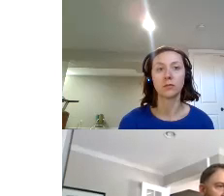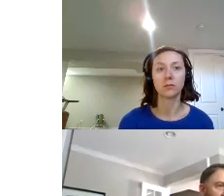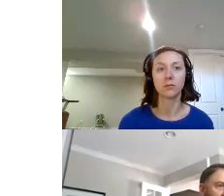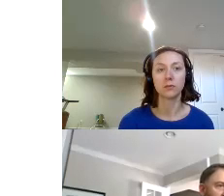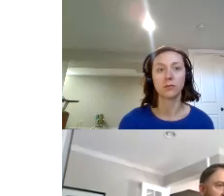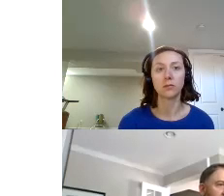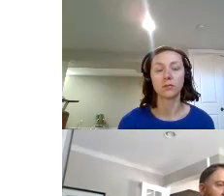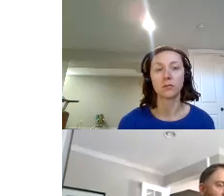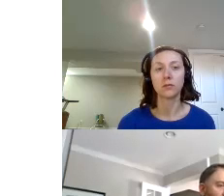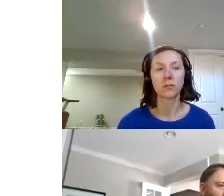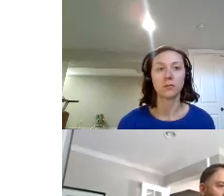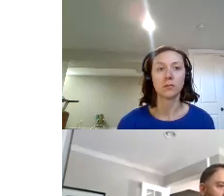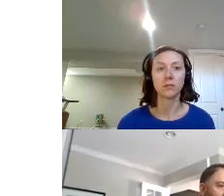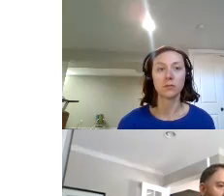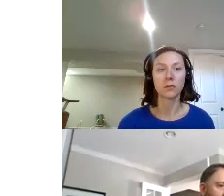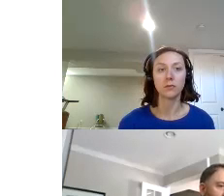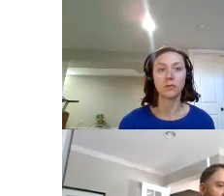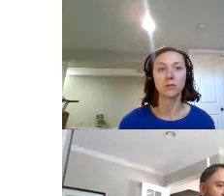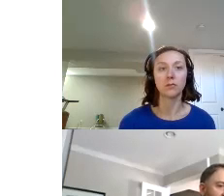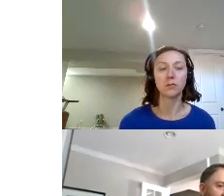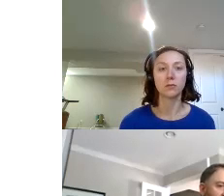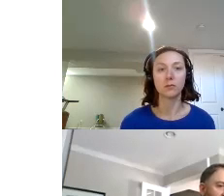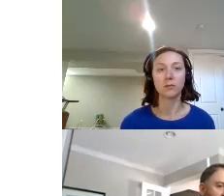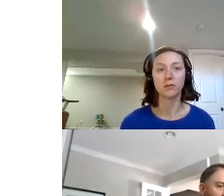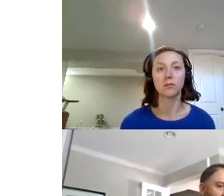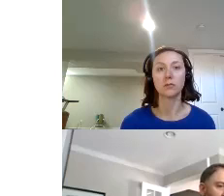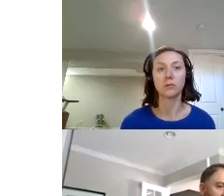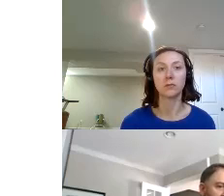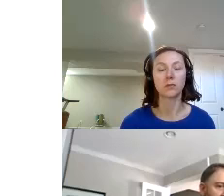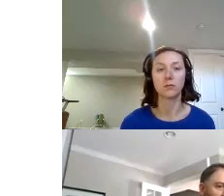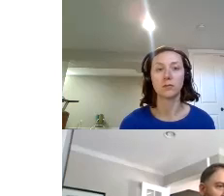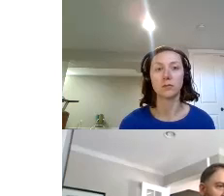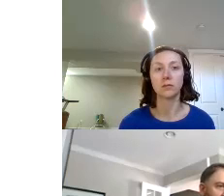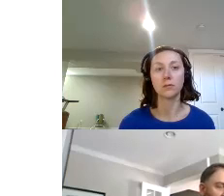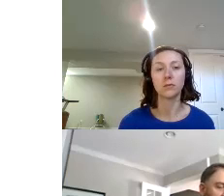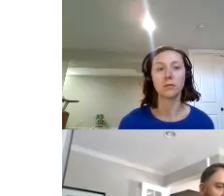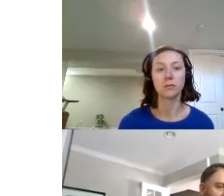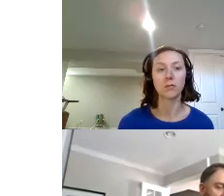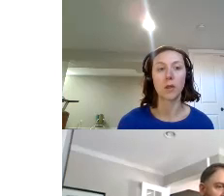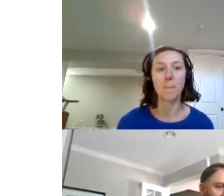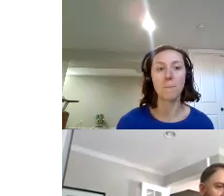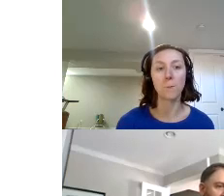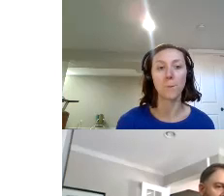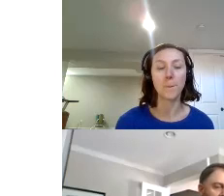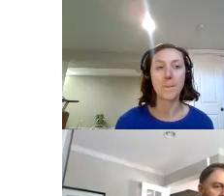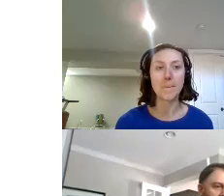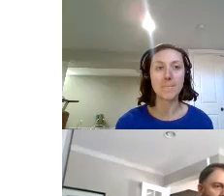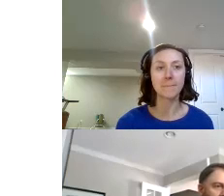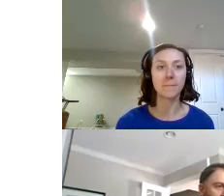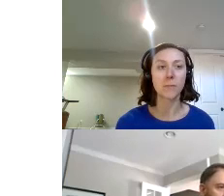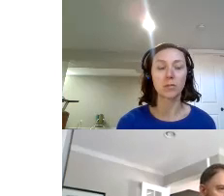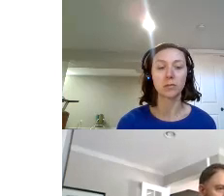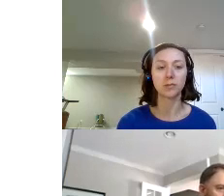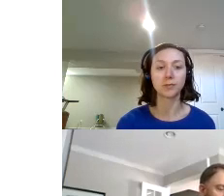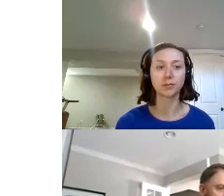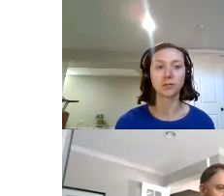selected indicators. So to date, we're just actually finished up with the second round of data collection for this project. I had started